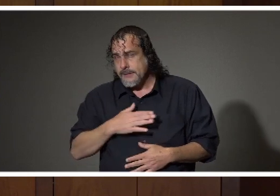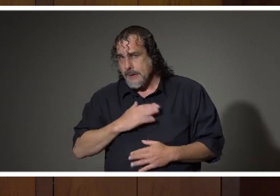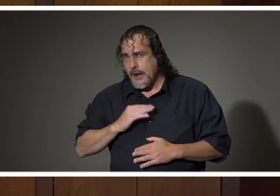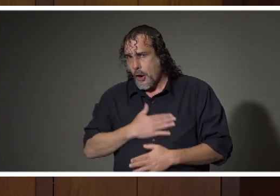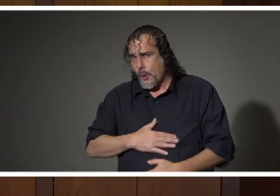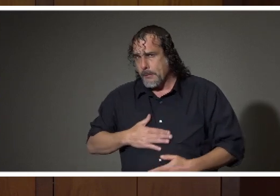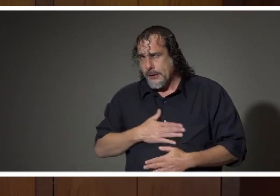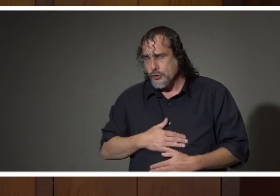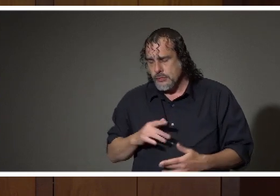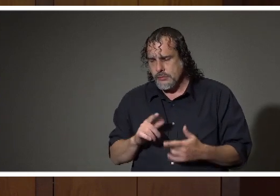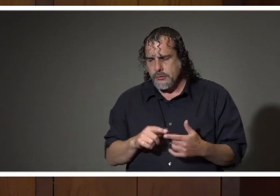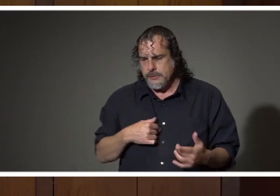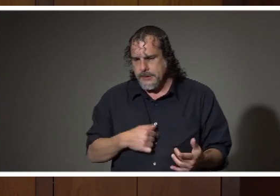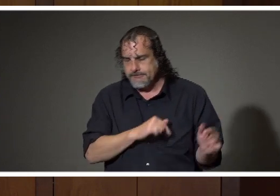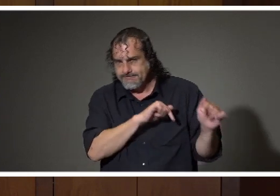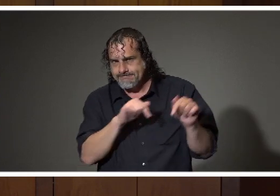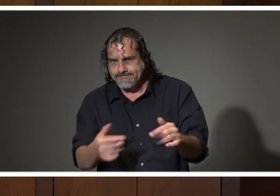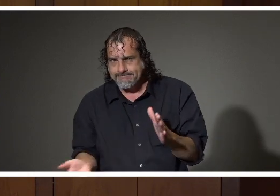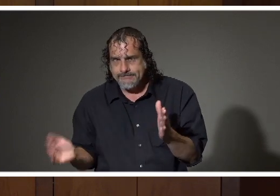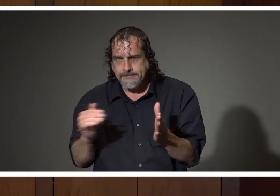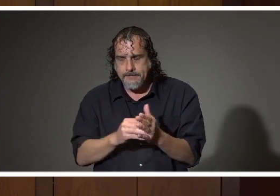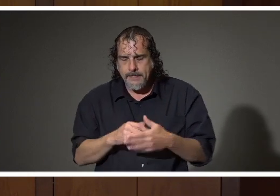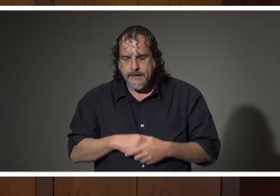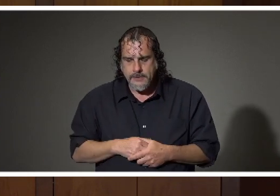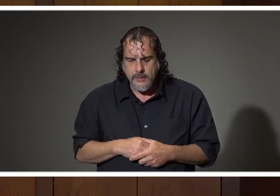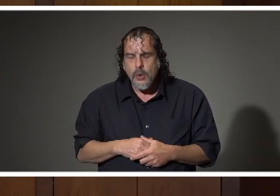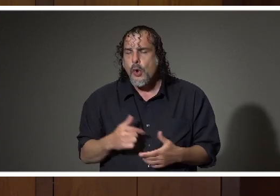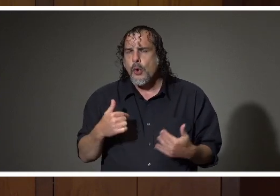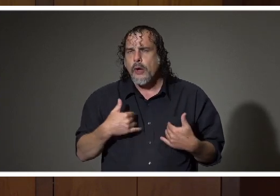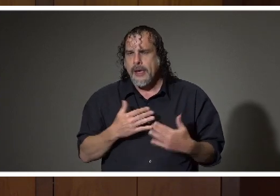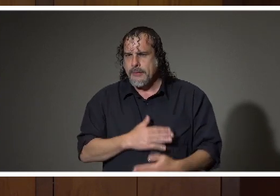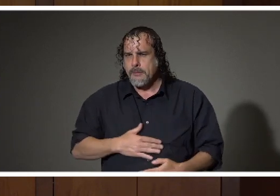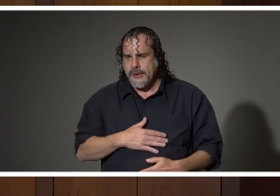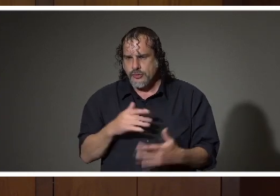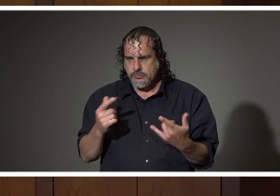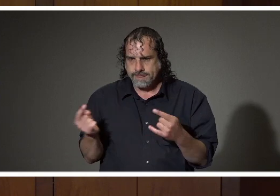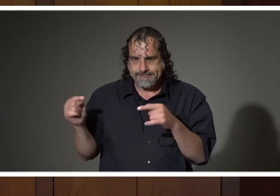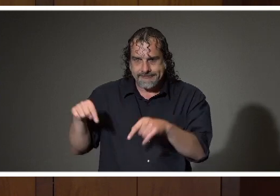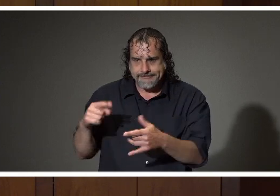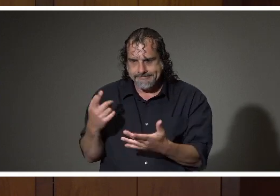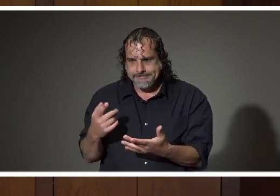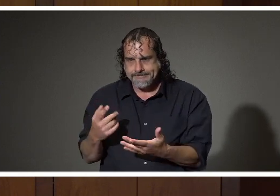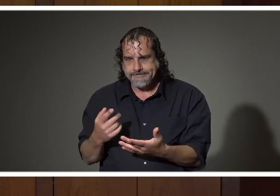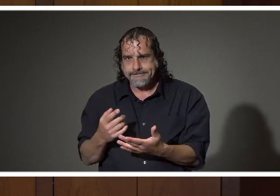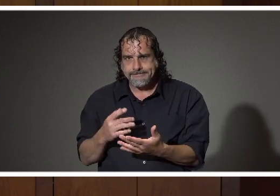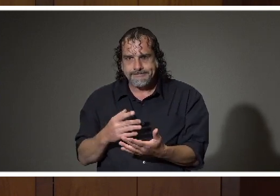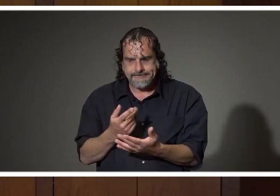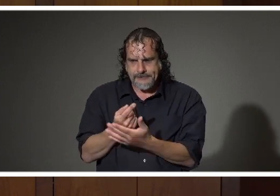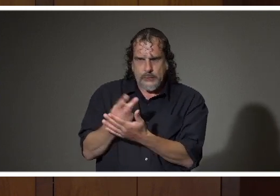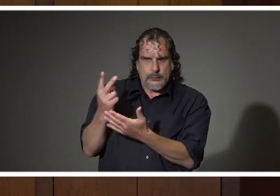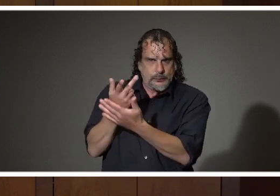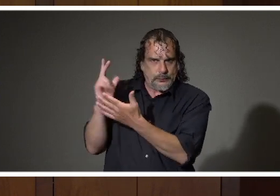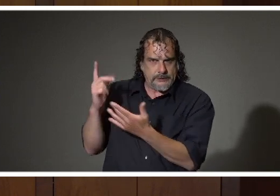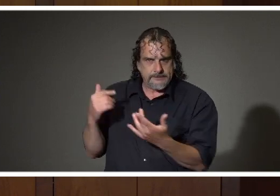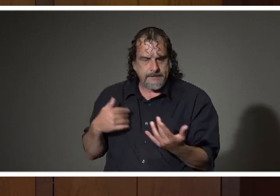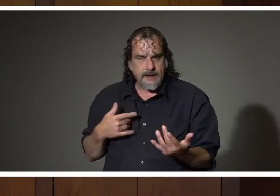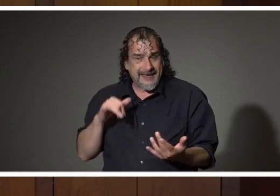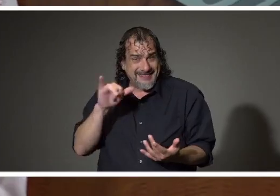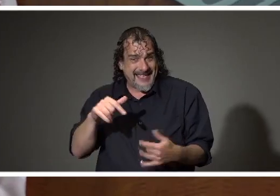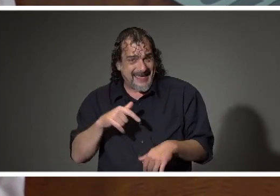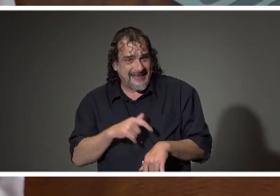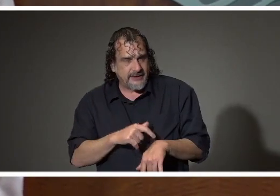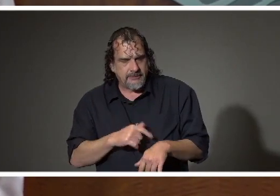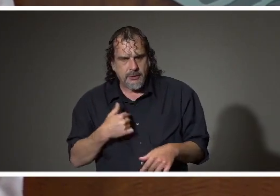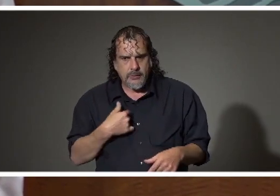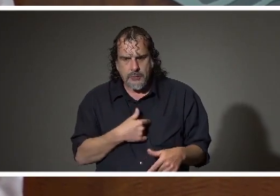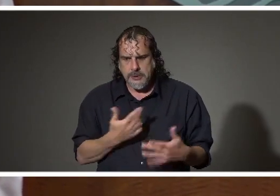back with you here again at this press conference. We had the pleasure of coming and being before you a couple of weeks ago, and at that time,